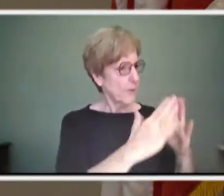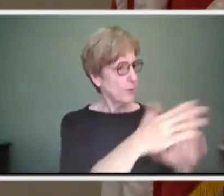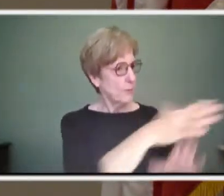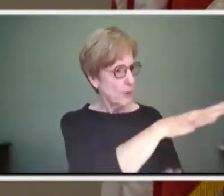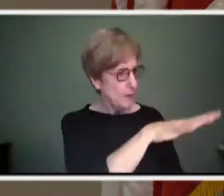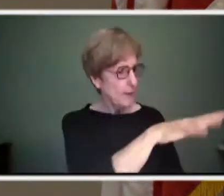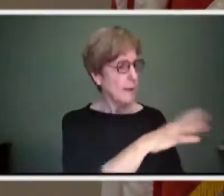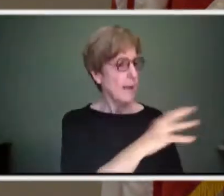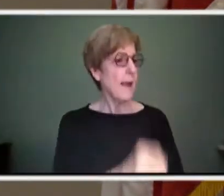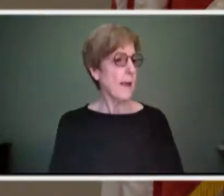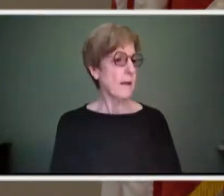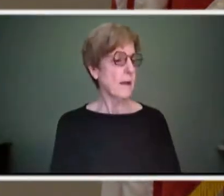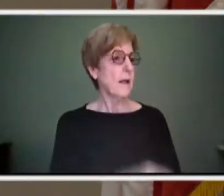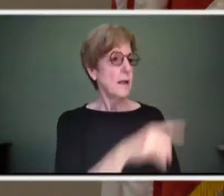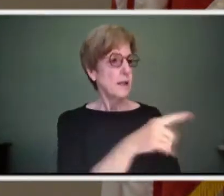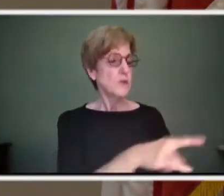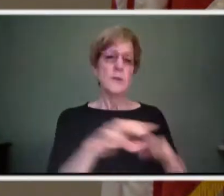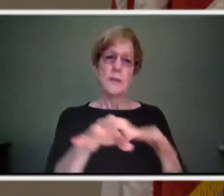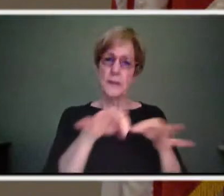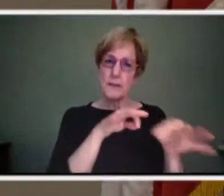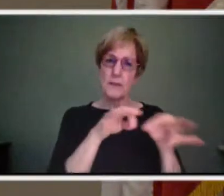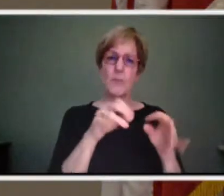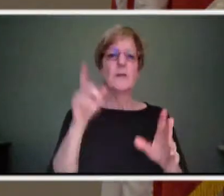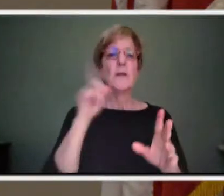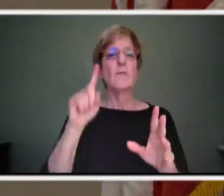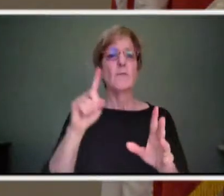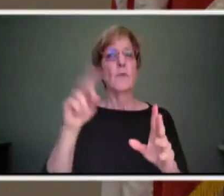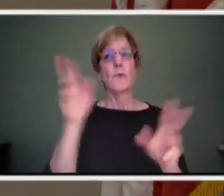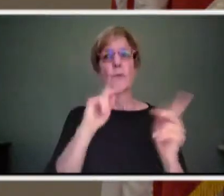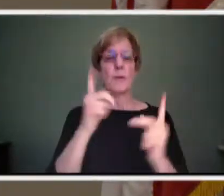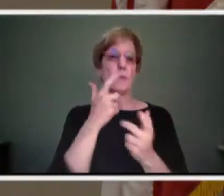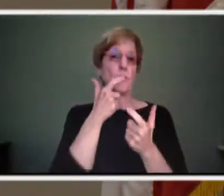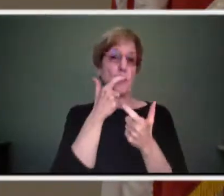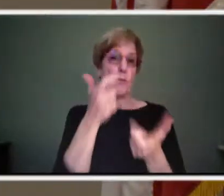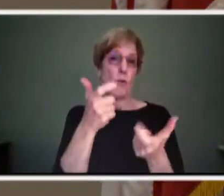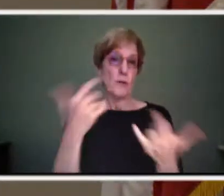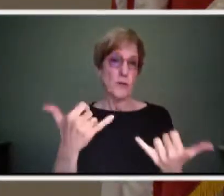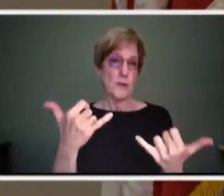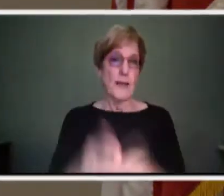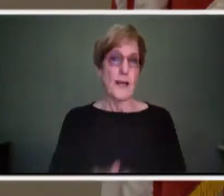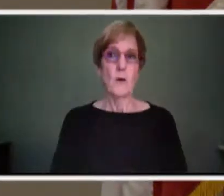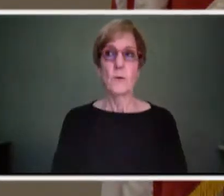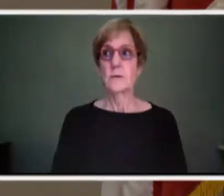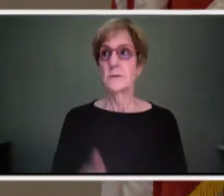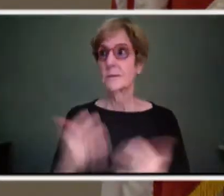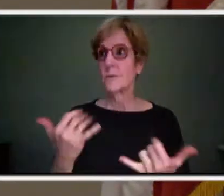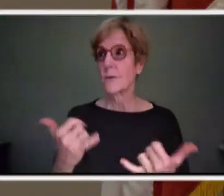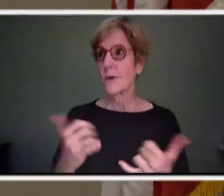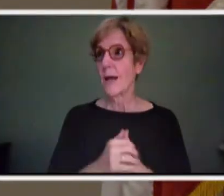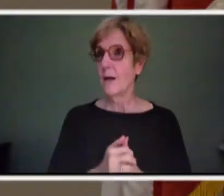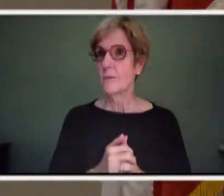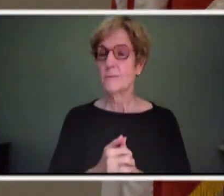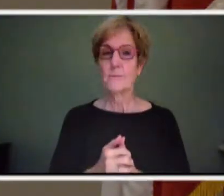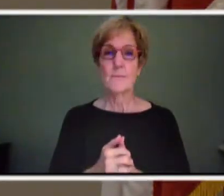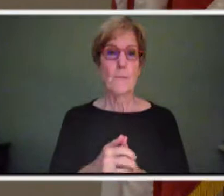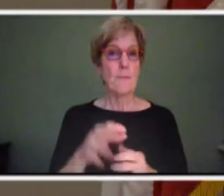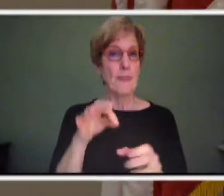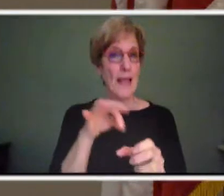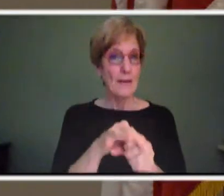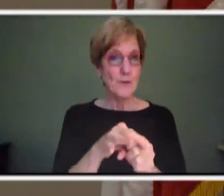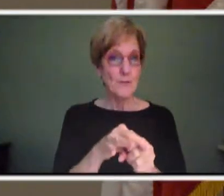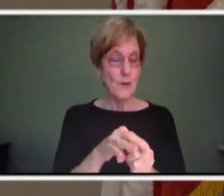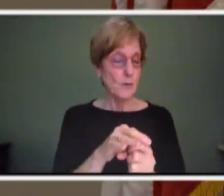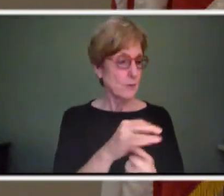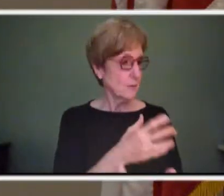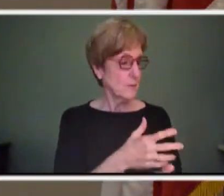and she can articulate that for the public as well. And so right now, we're going to have to take a vote without her words. I mean, we